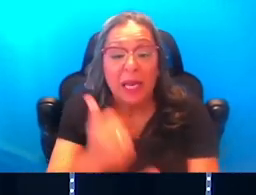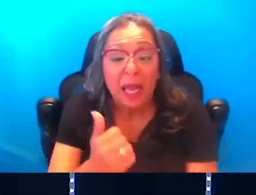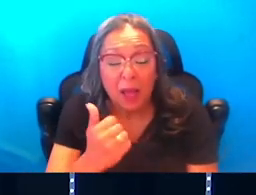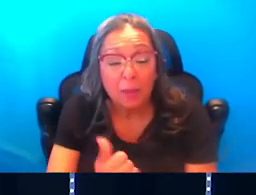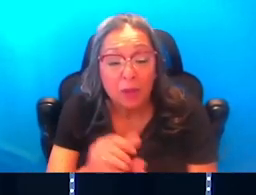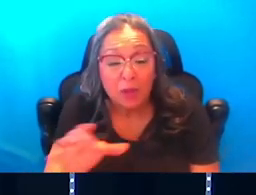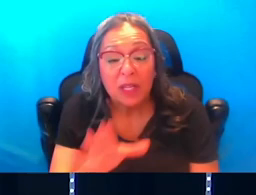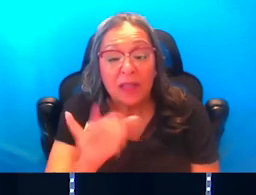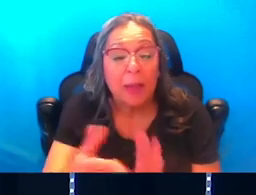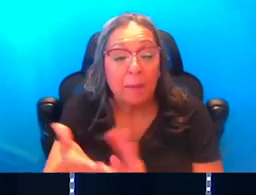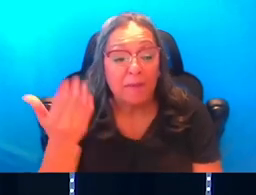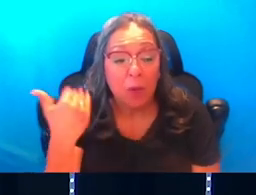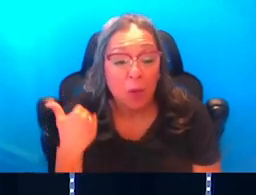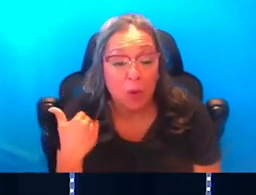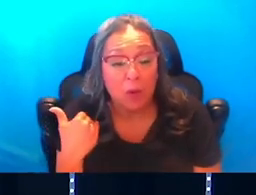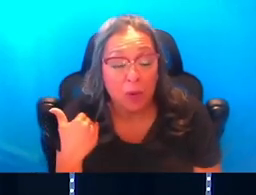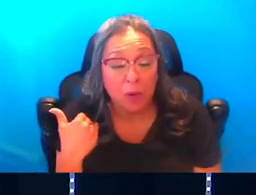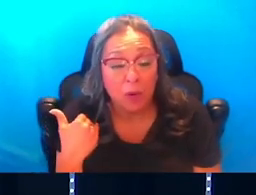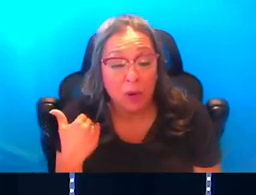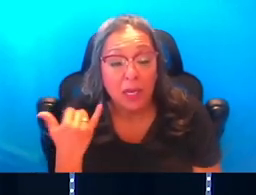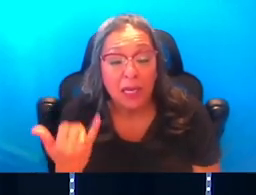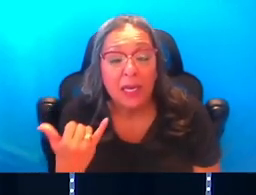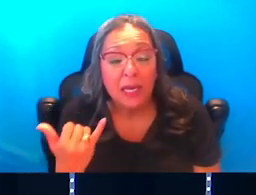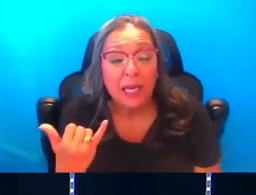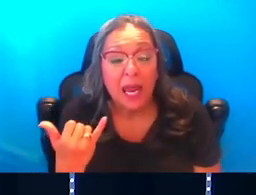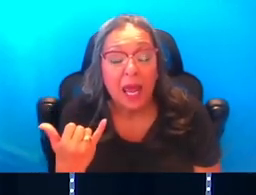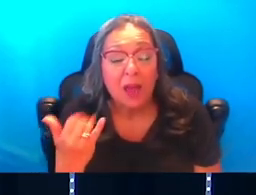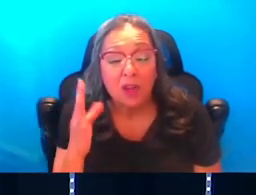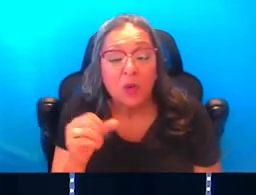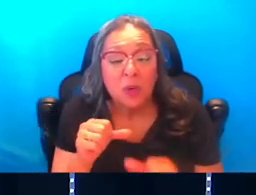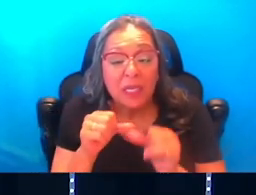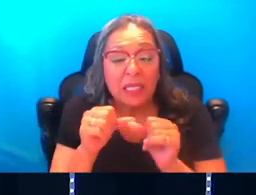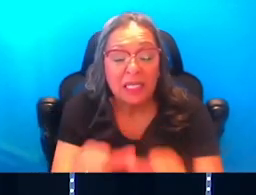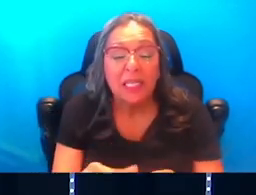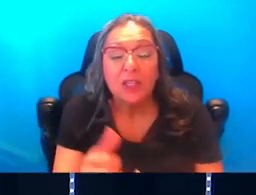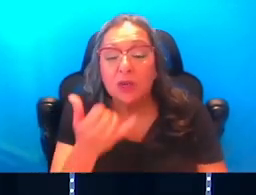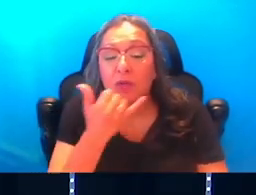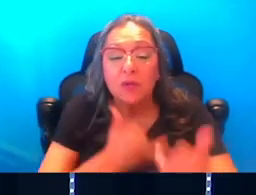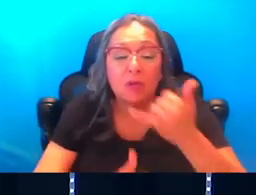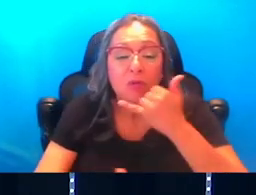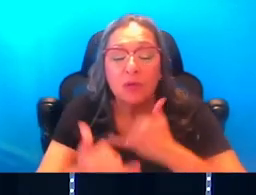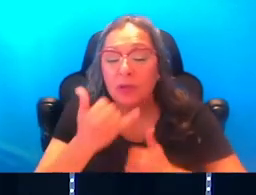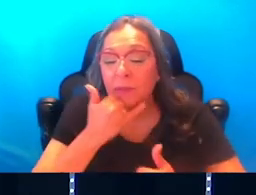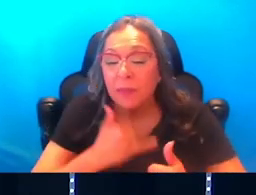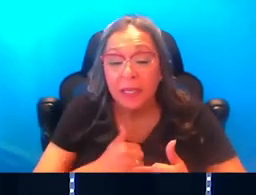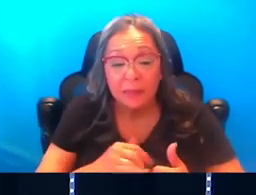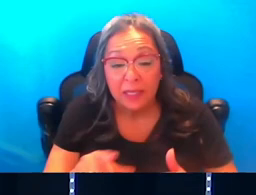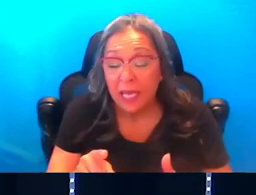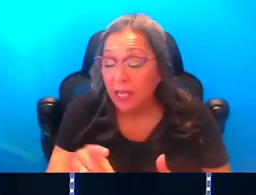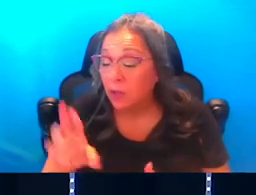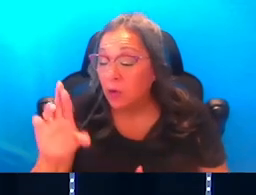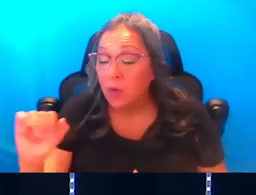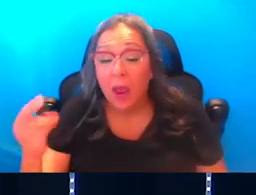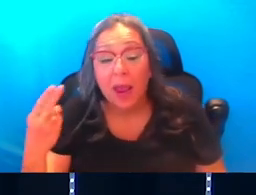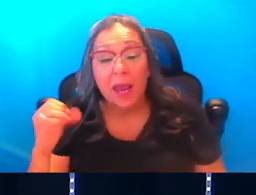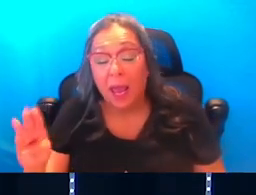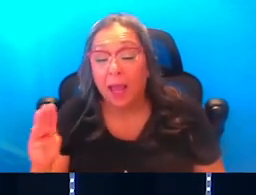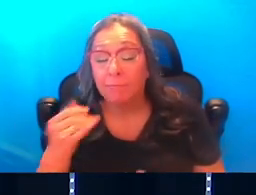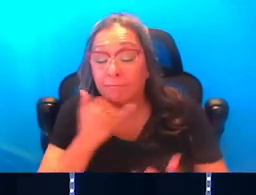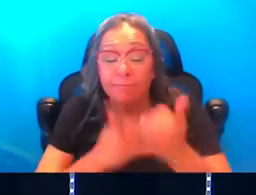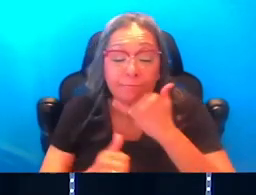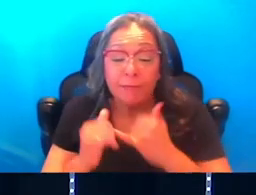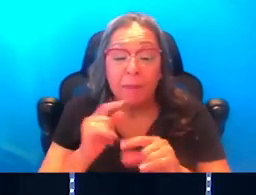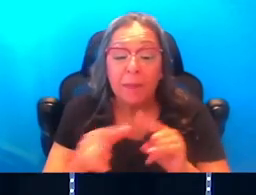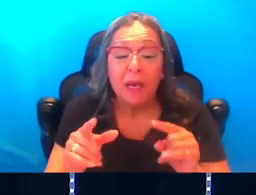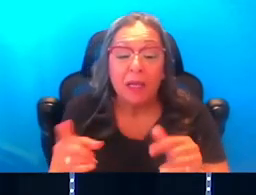before. And even now as a Christian, you're going to keep screwing stuff up. Rahab kept screwing stuff up. But guess what? The first part of the